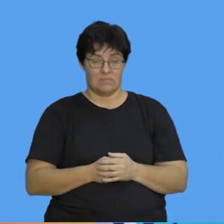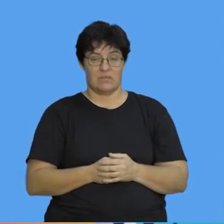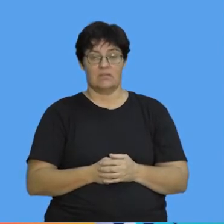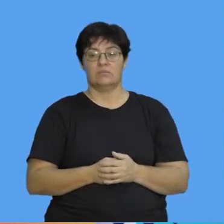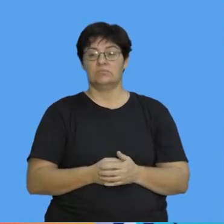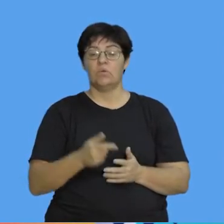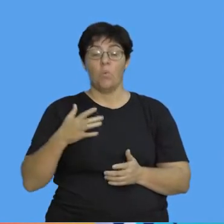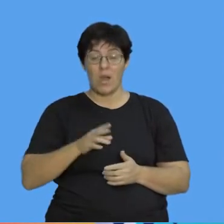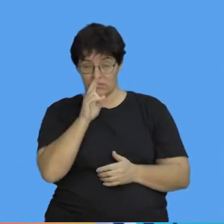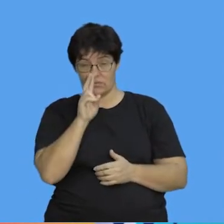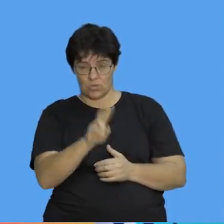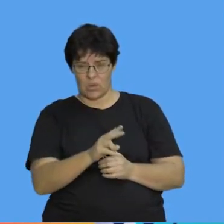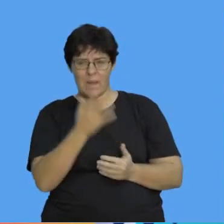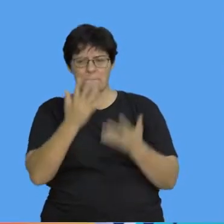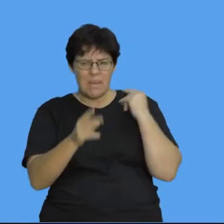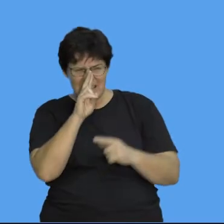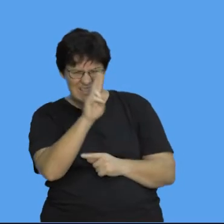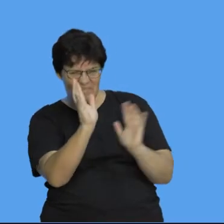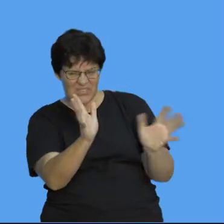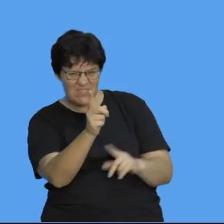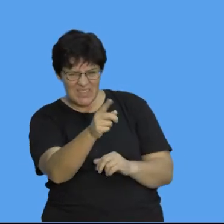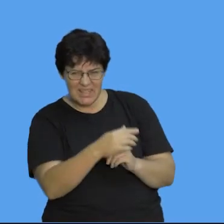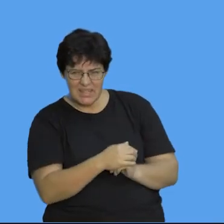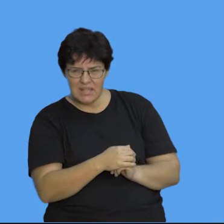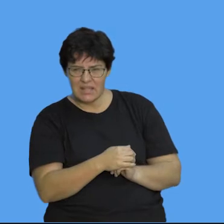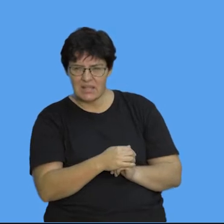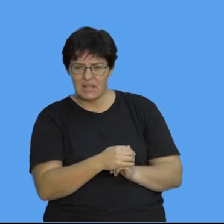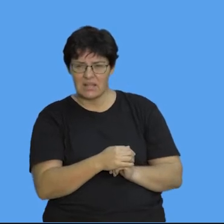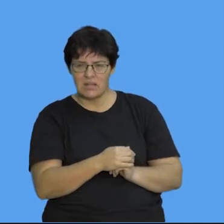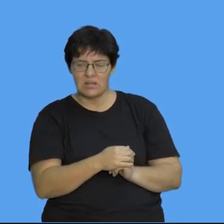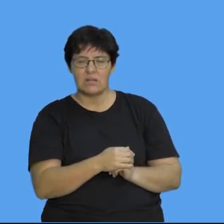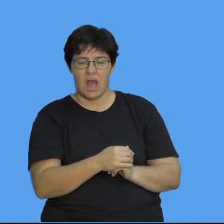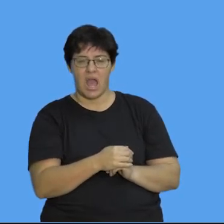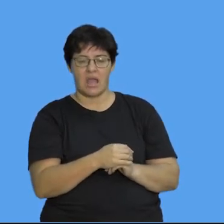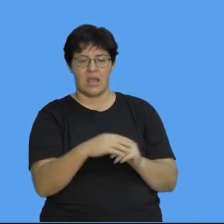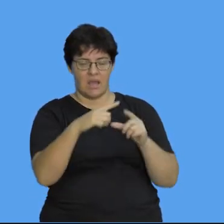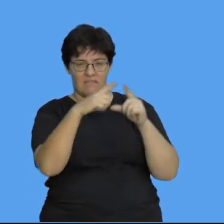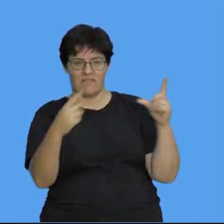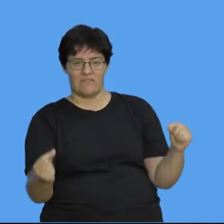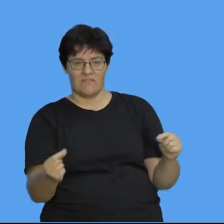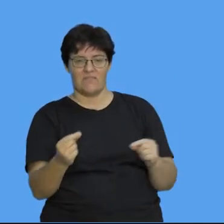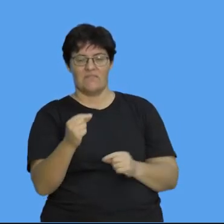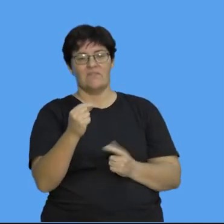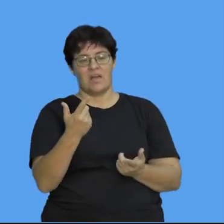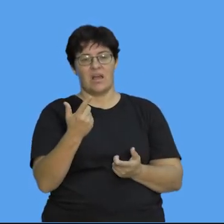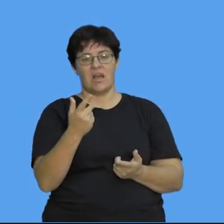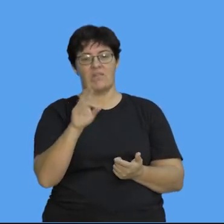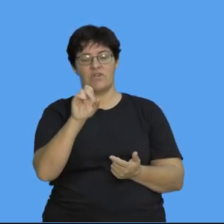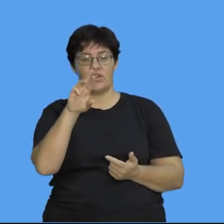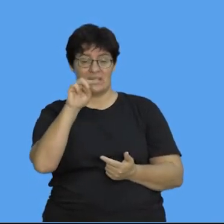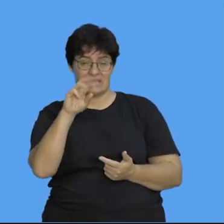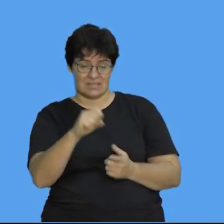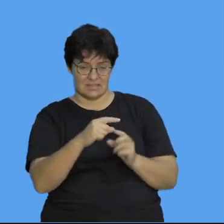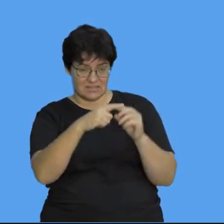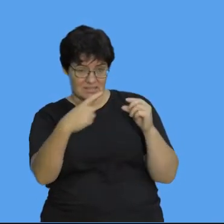between a seed. Now, I want you to have a look. Maybe you've seen these, right, at the bottom of ferns on their leaf. Those are